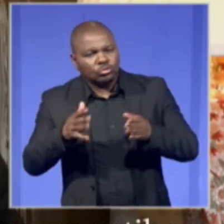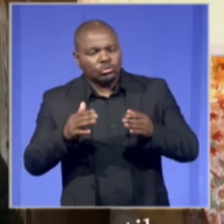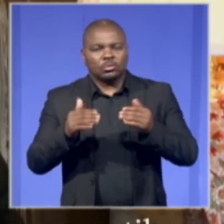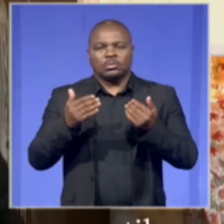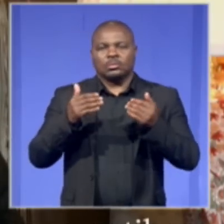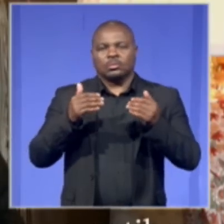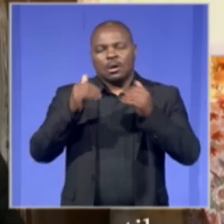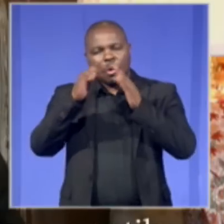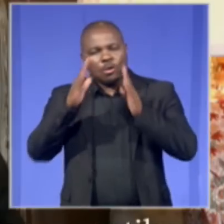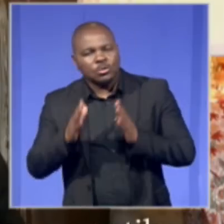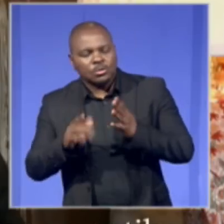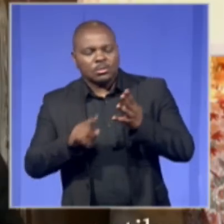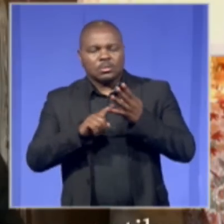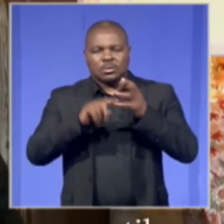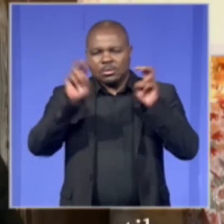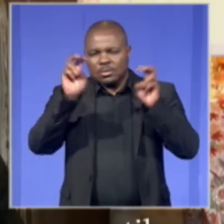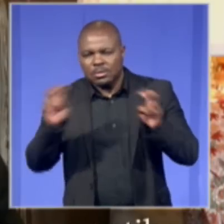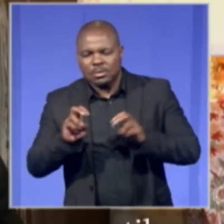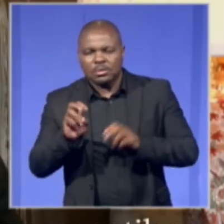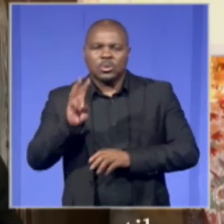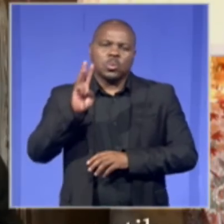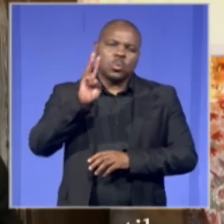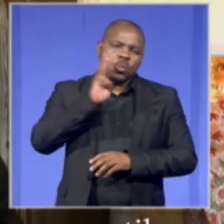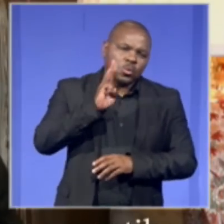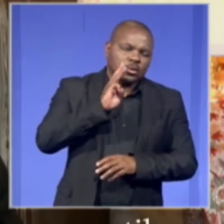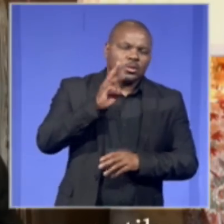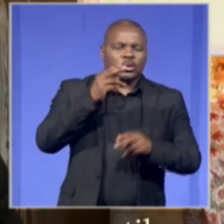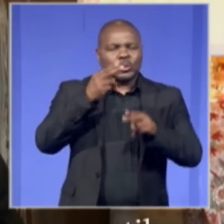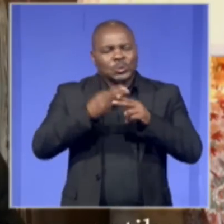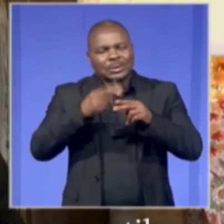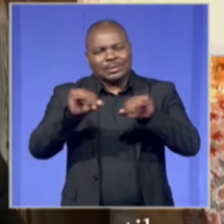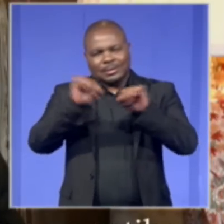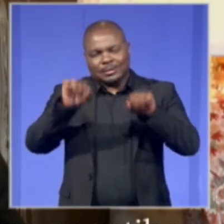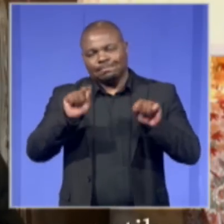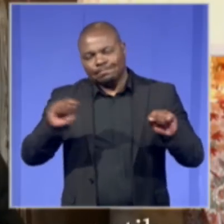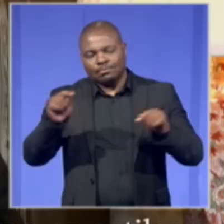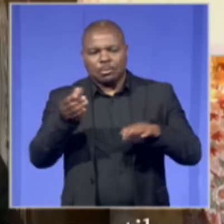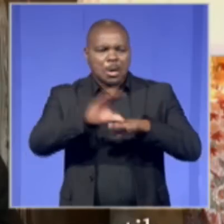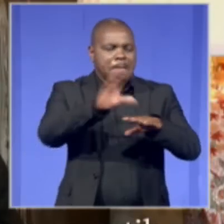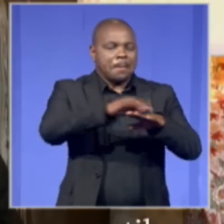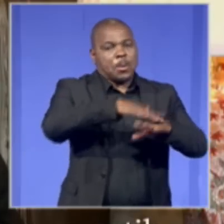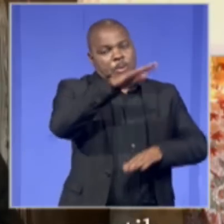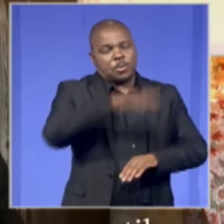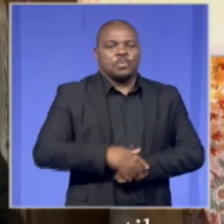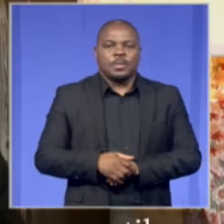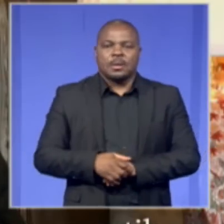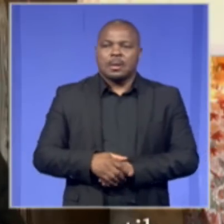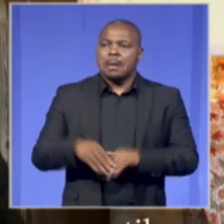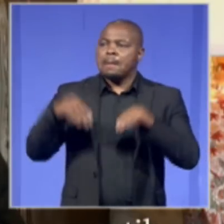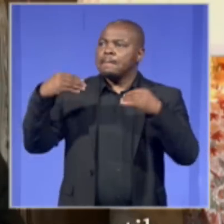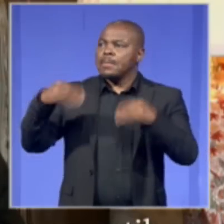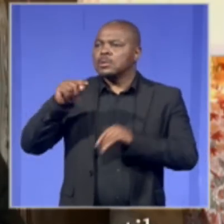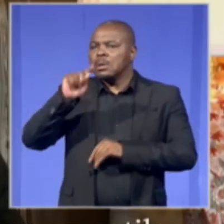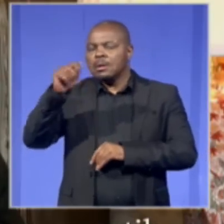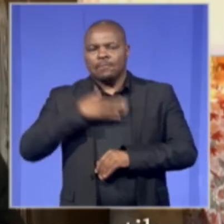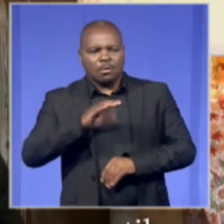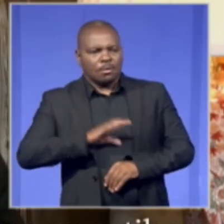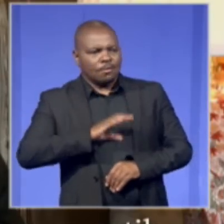housing, energy, water and sanitation infrastructure. Business confidence to